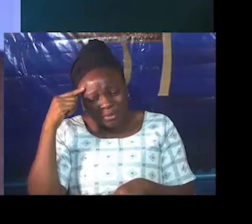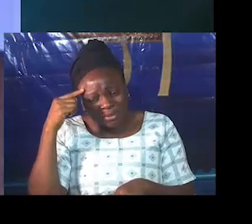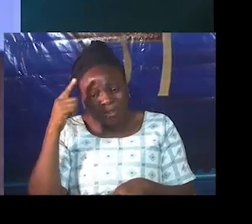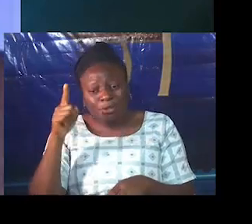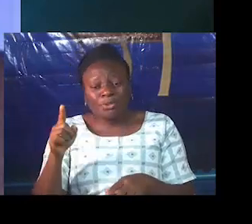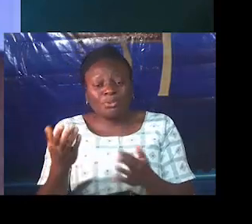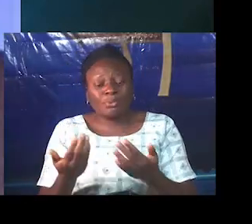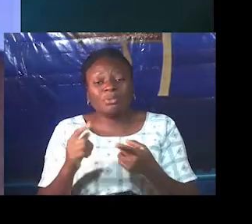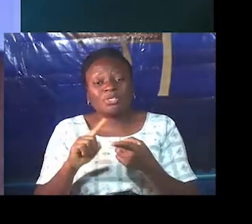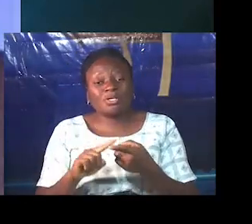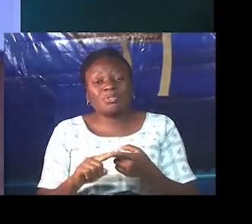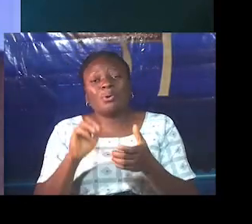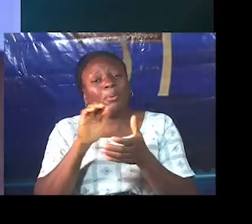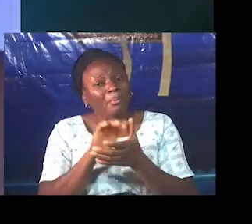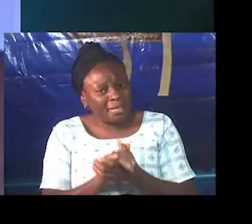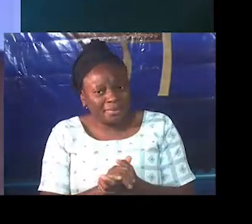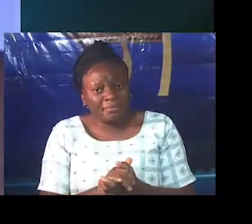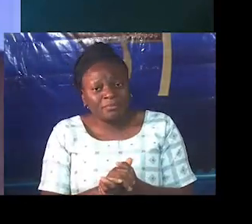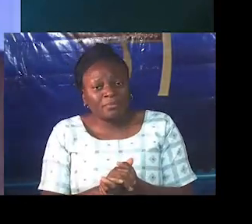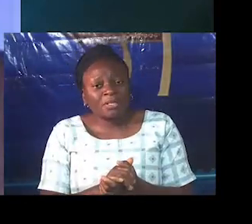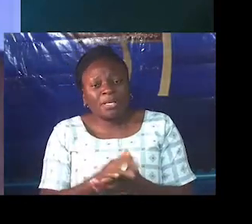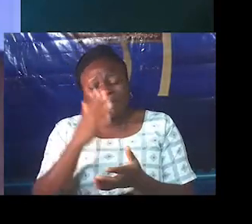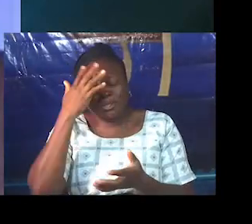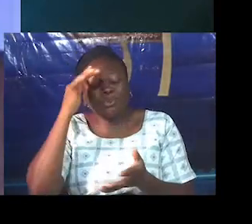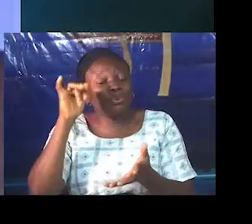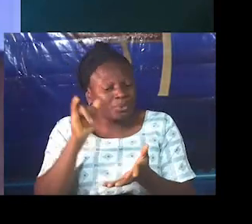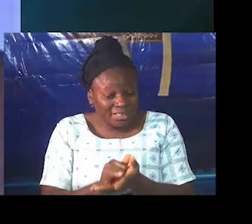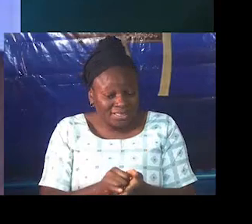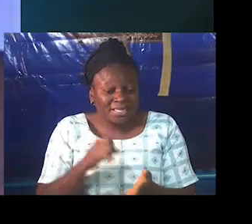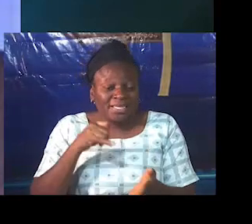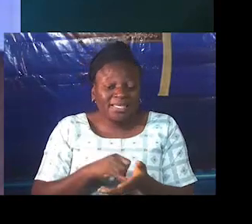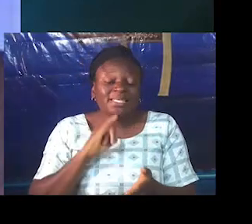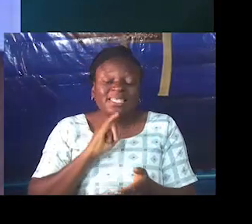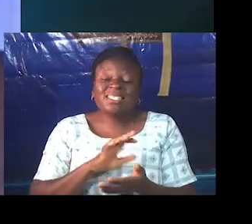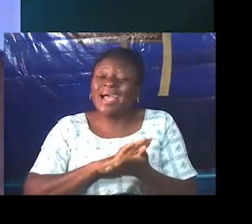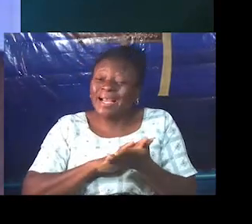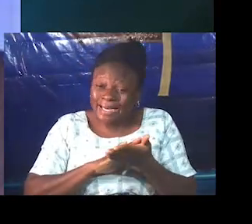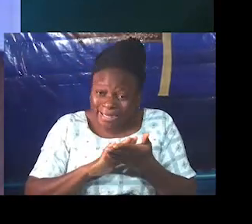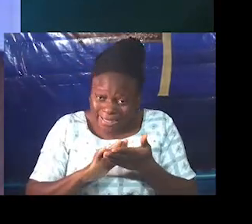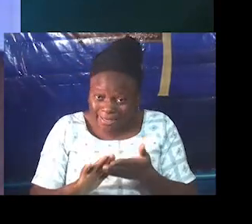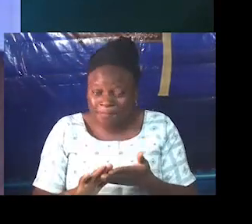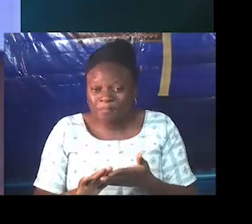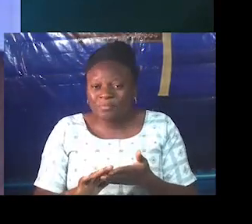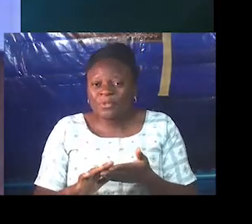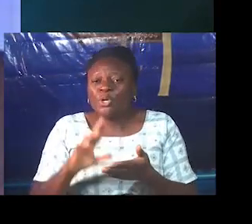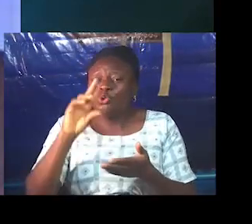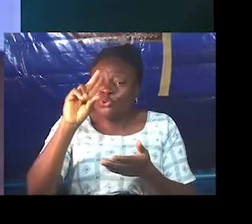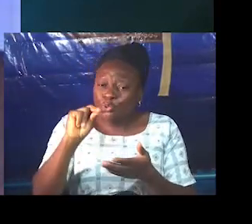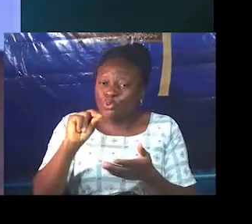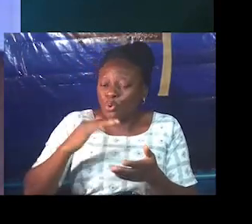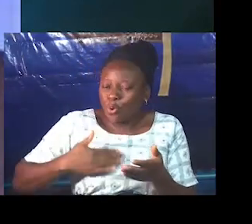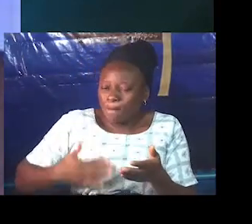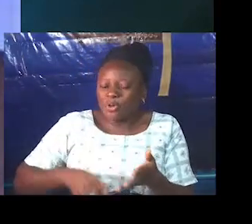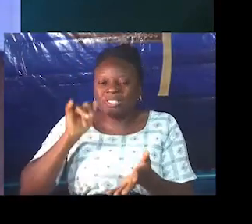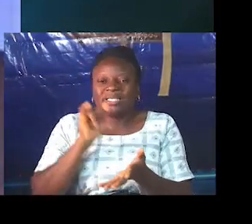only helping you to violate a clear word from the mouth of God. And you are not going to go scot-free. You